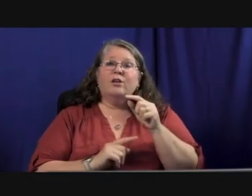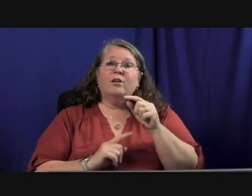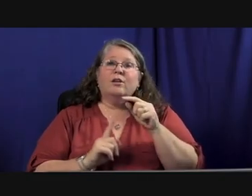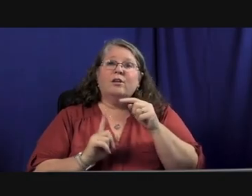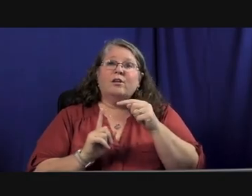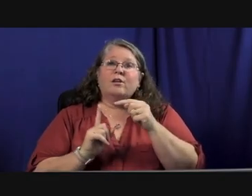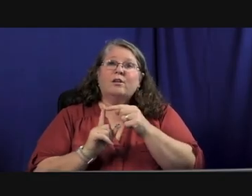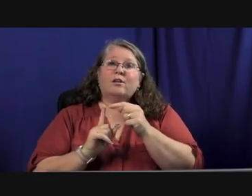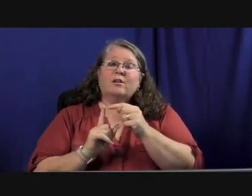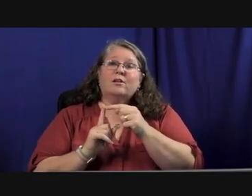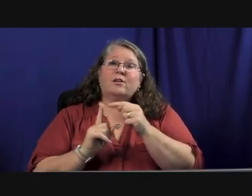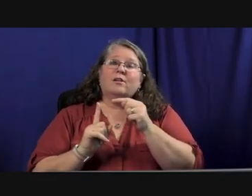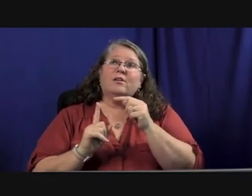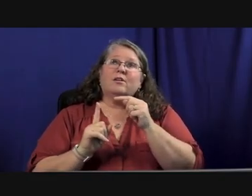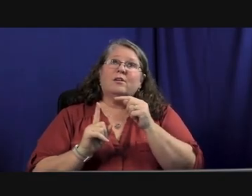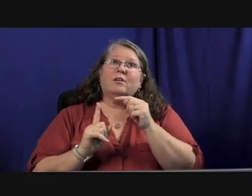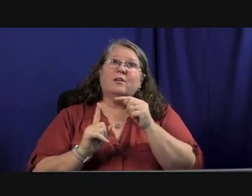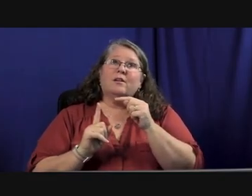are